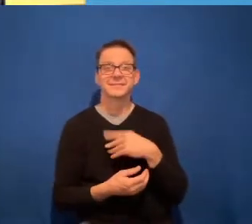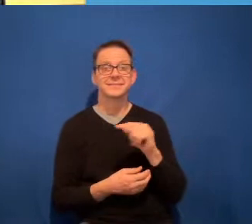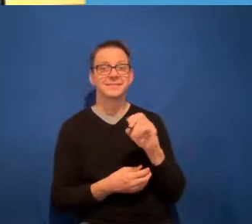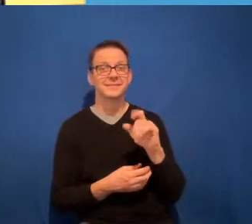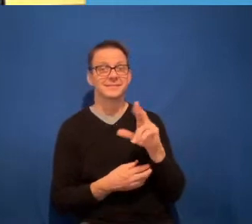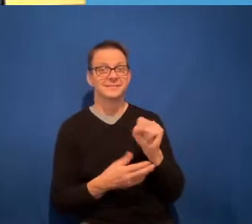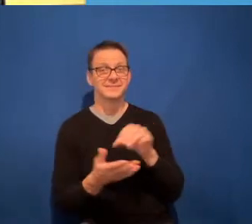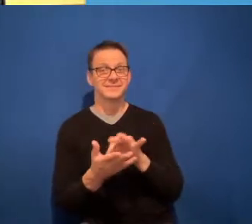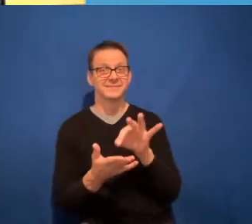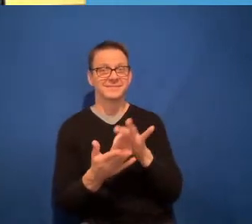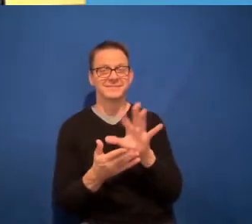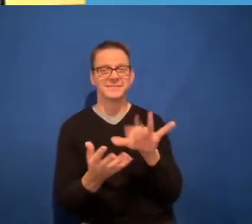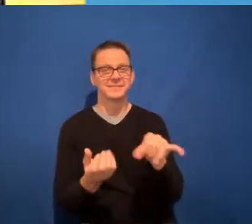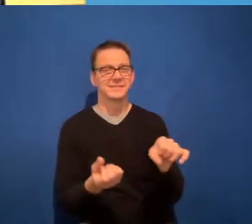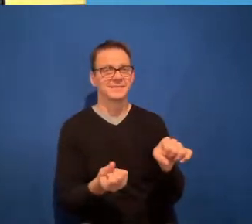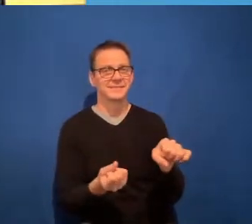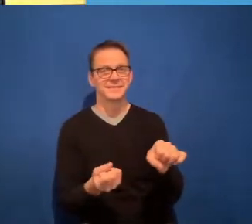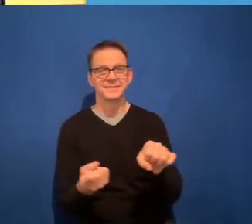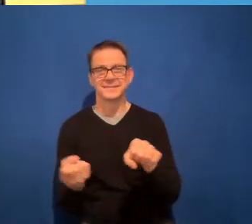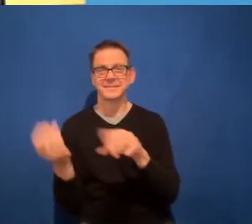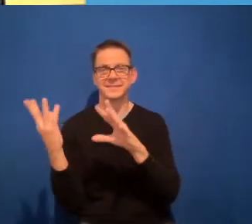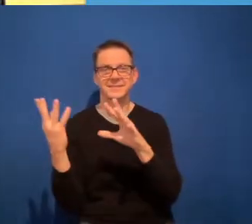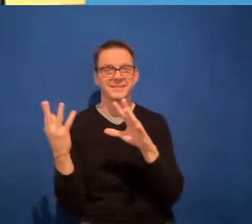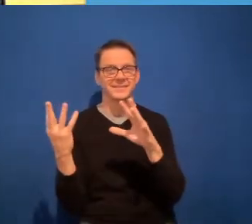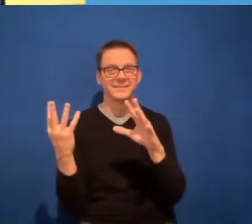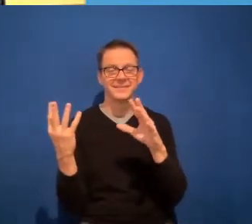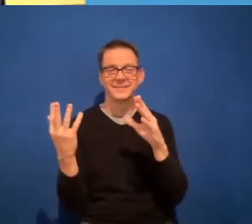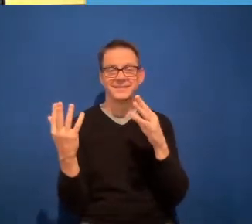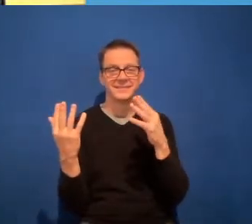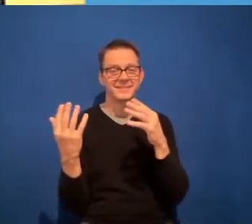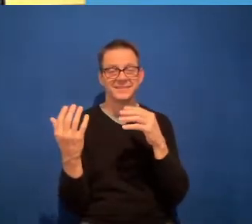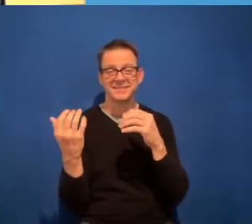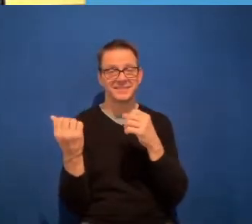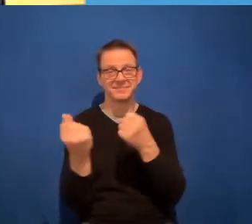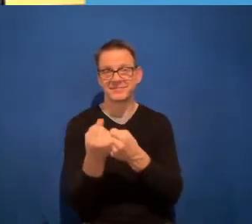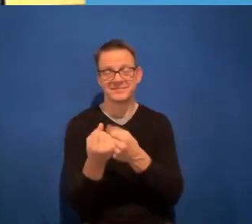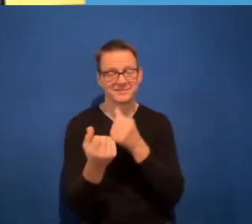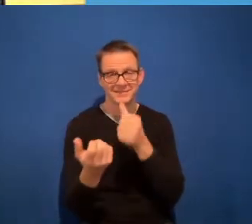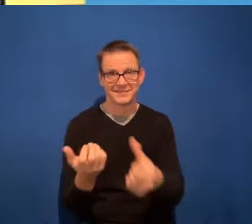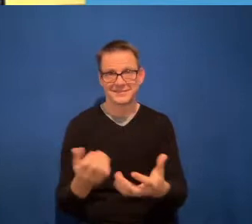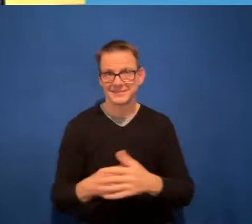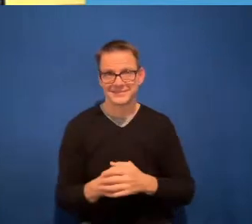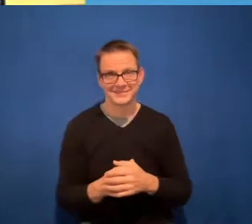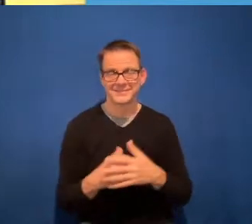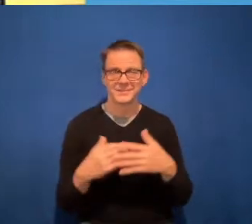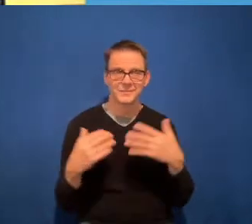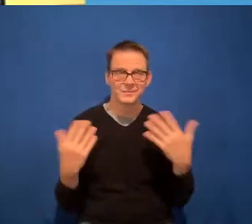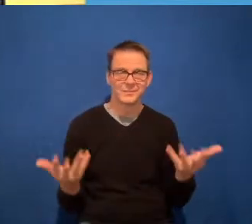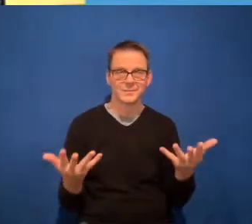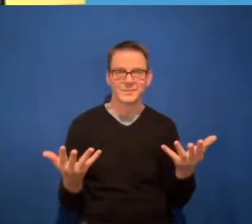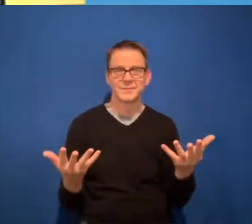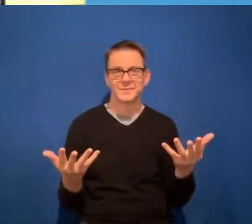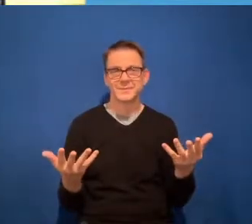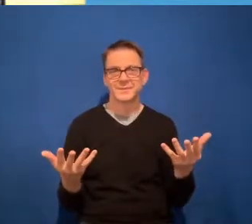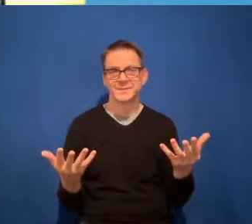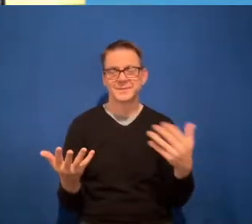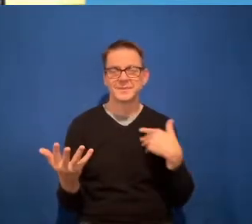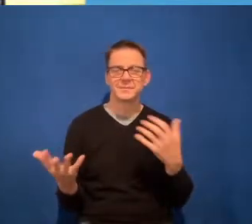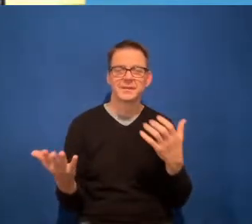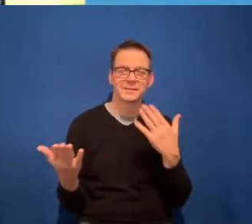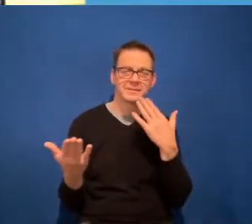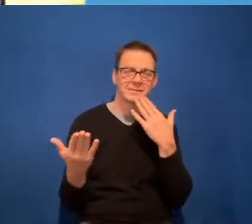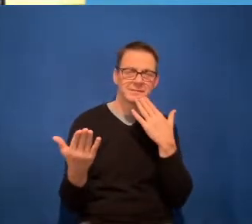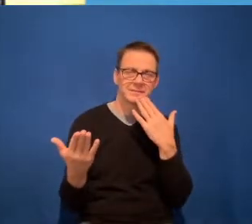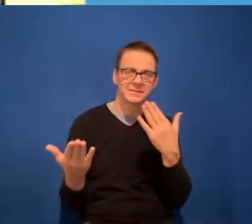I just said, I don't want to support this company, and I don't want to support private healthcare. So I am so thankful for